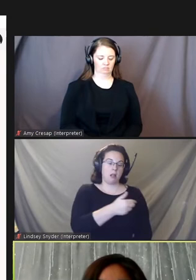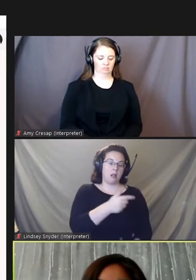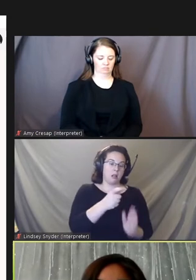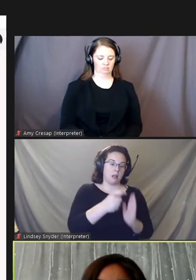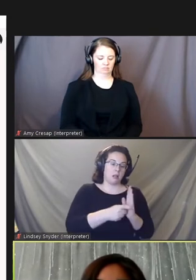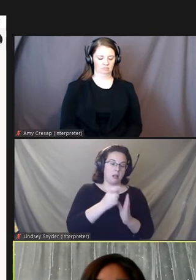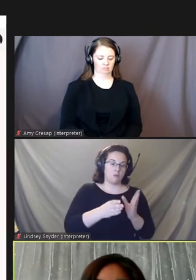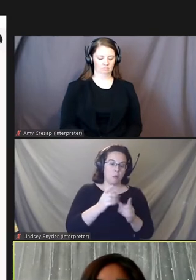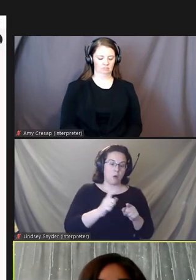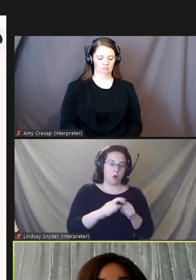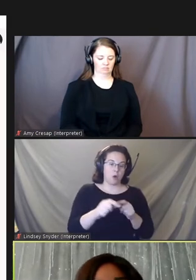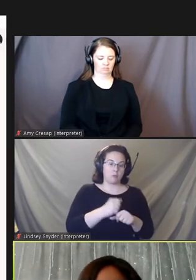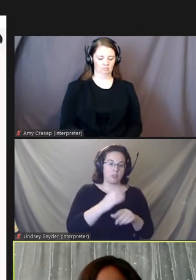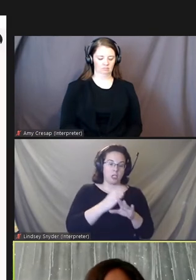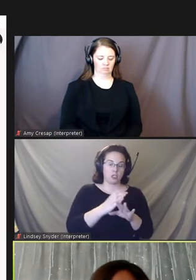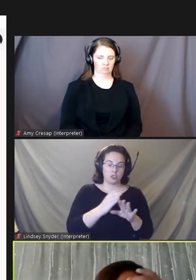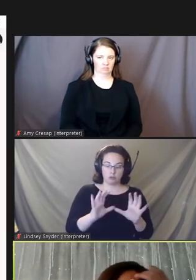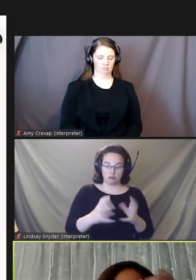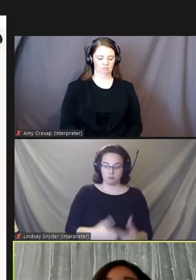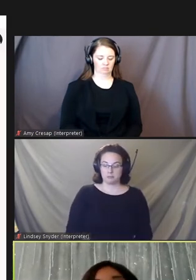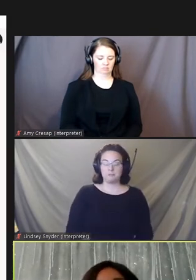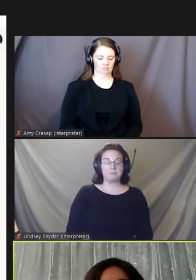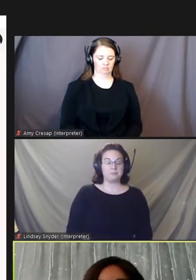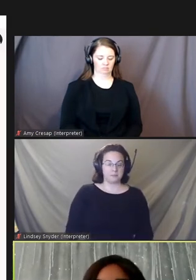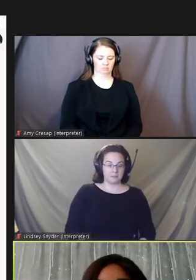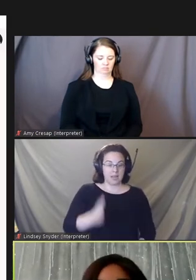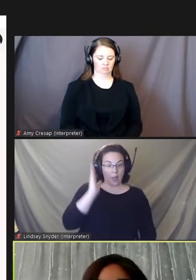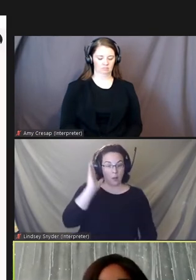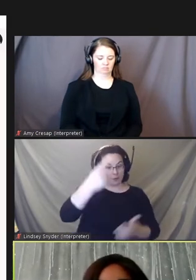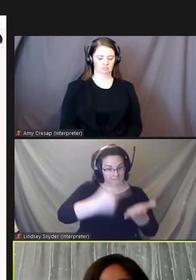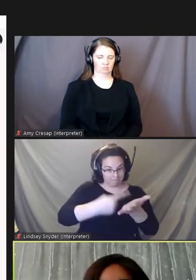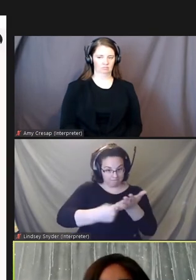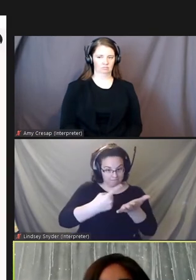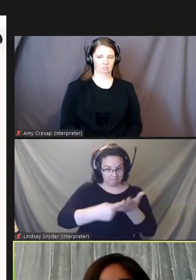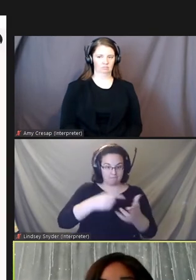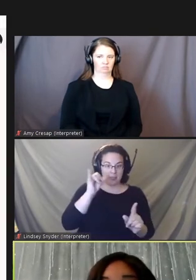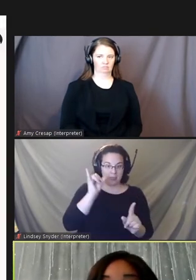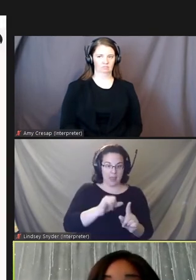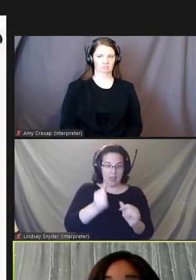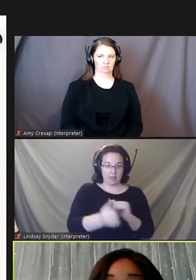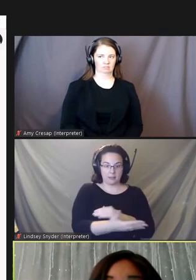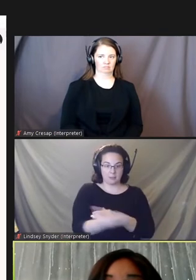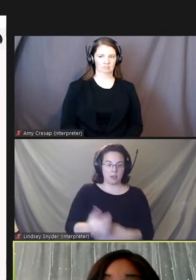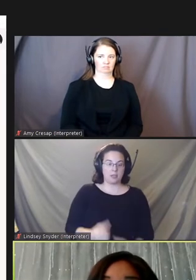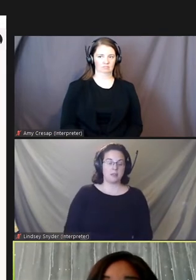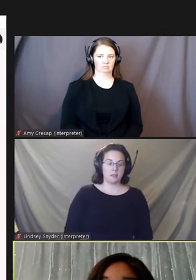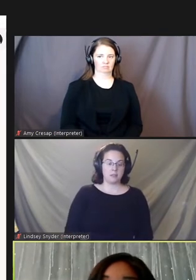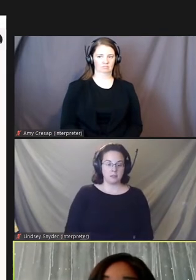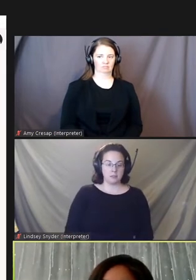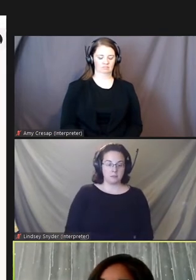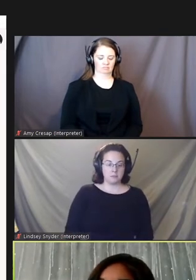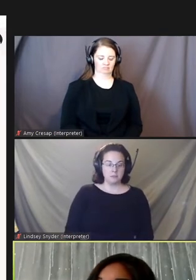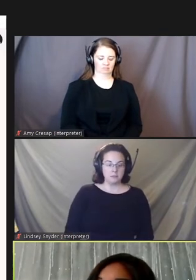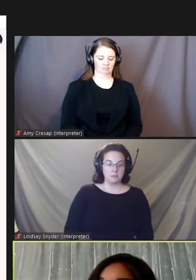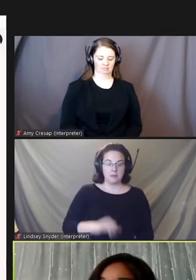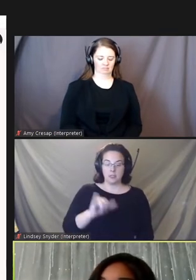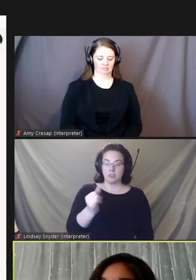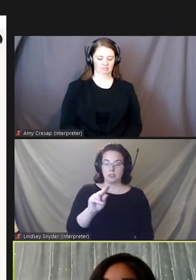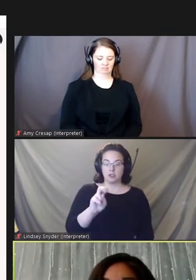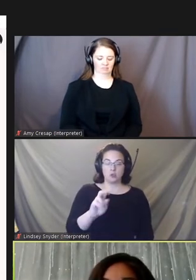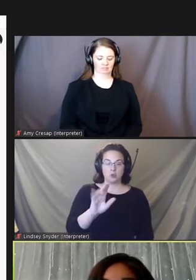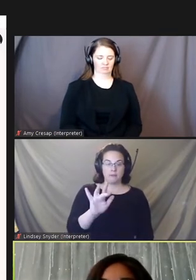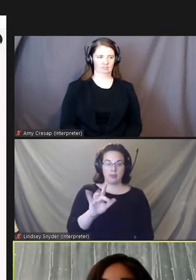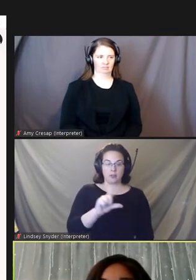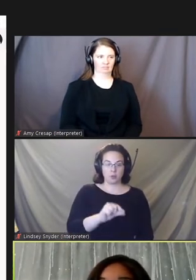Group. And I will be talking about that this morning. On June 25th,